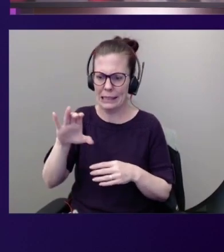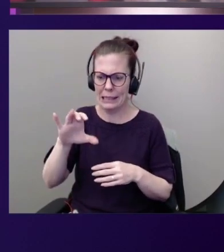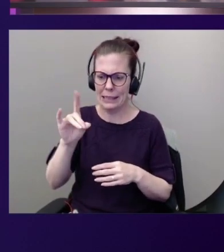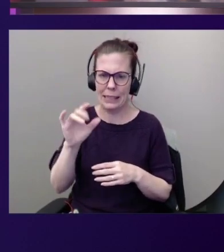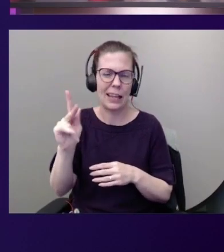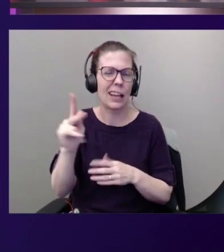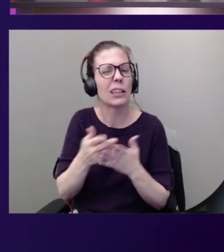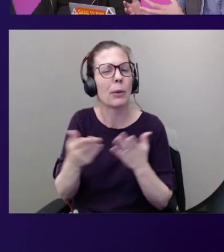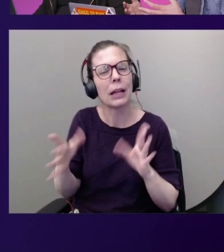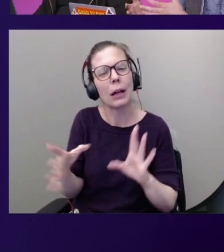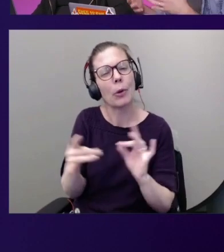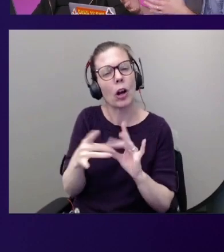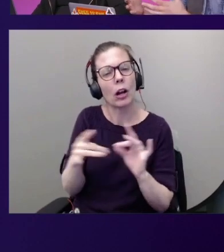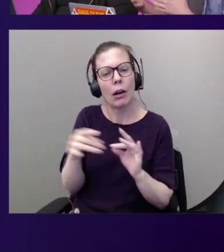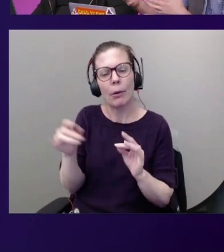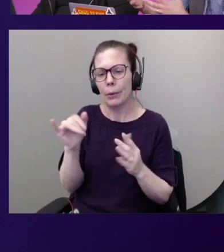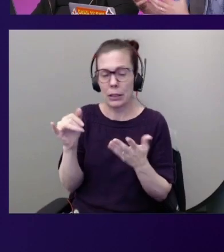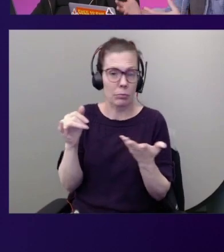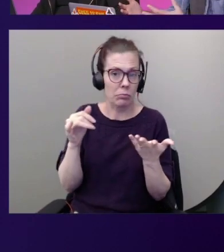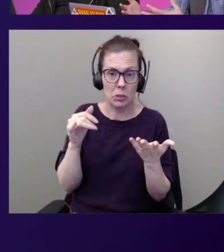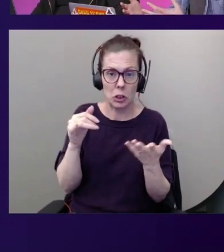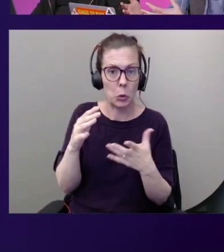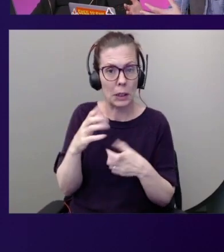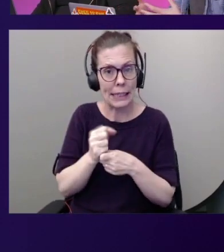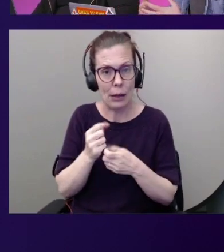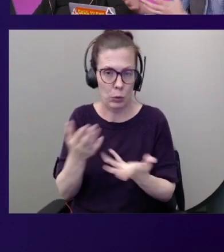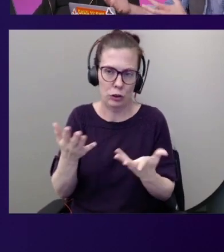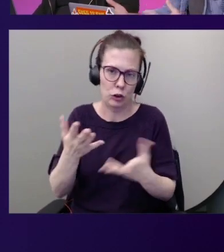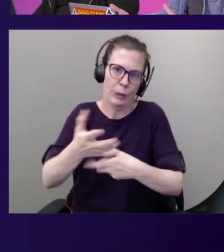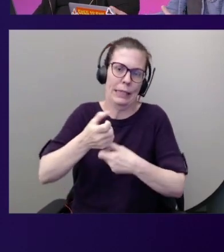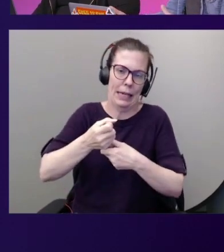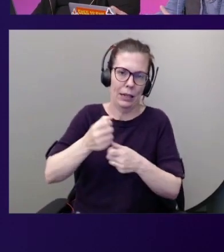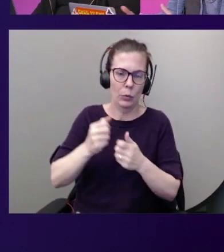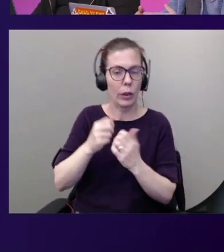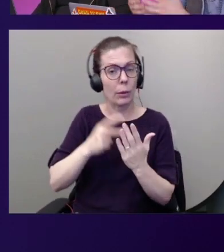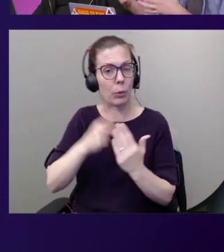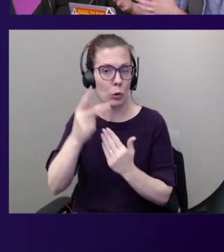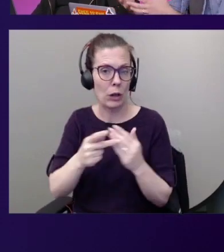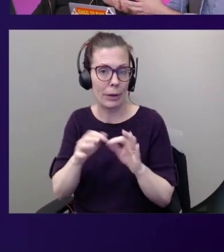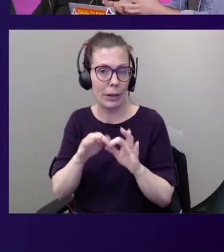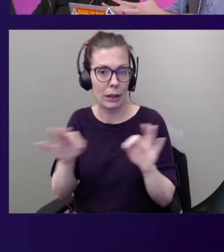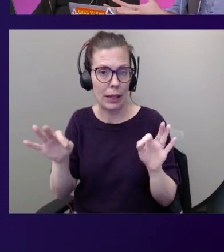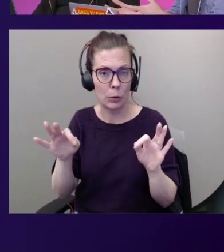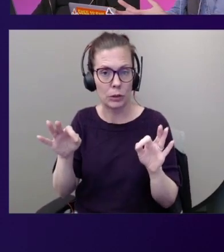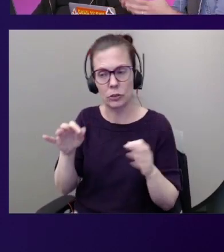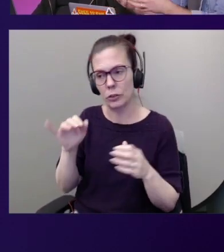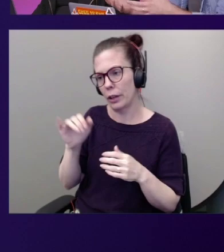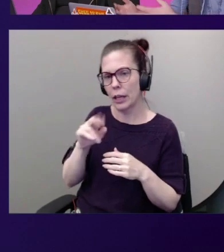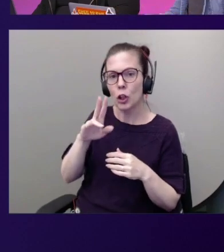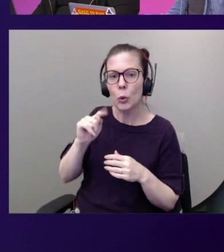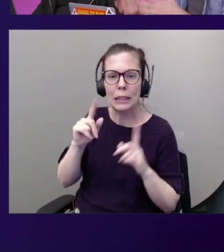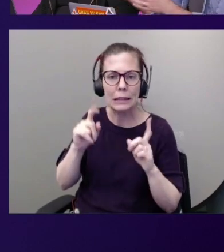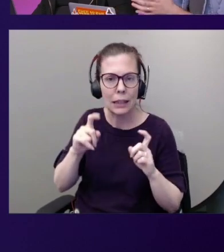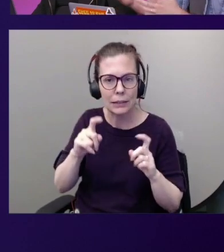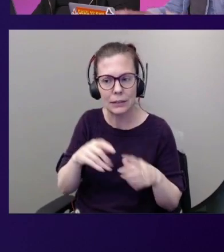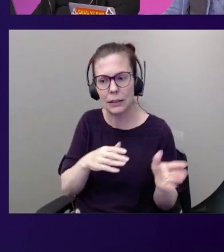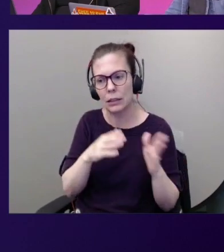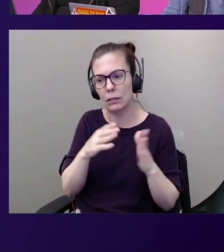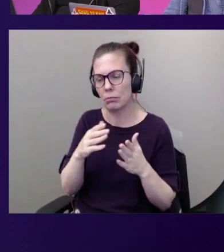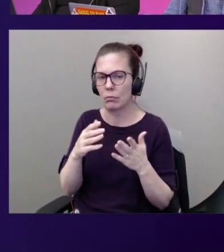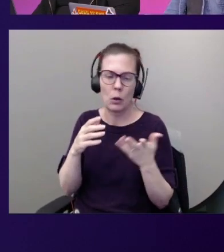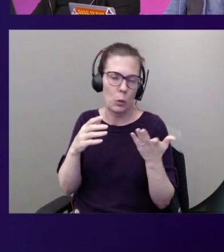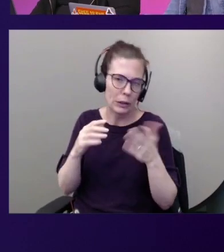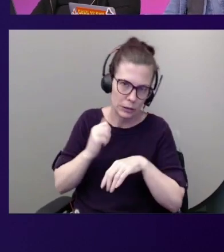were brought up were, you get the things that you get with a programming language, right? You get things like unit testing. You get things like, which exist